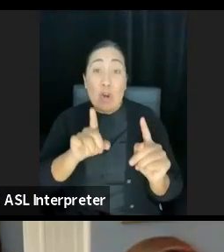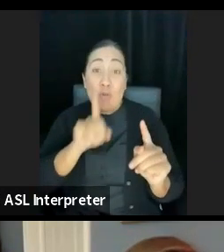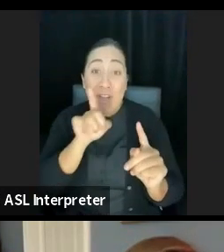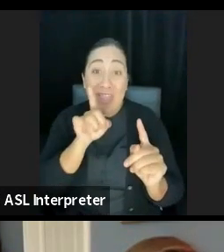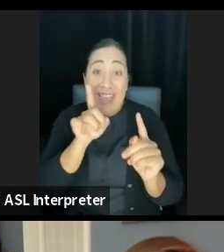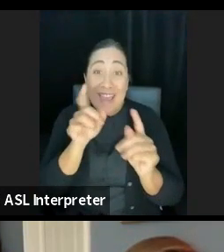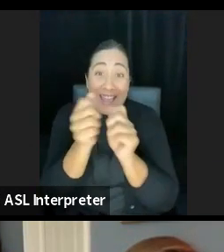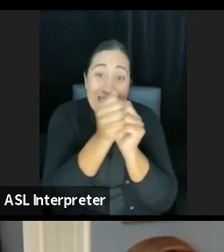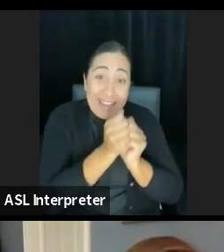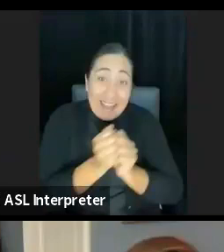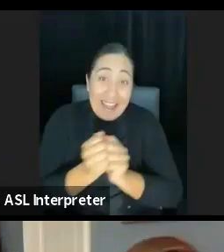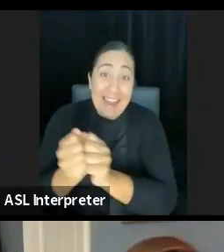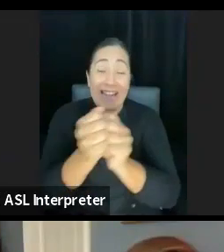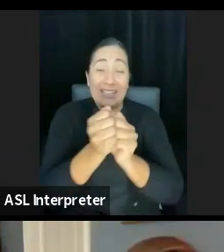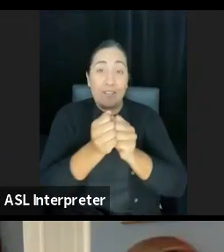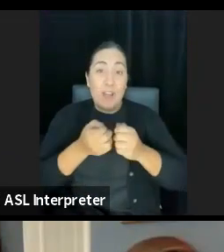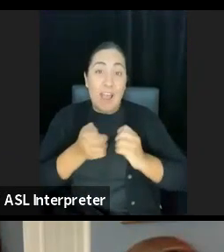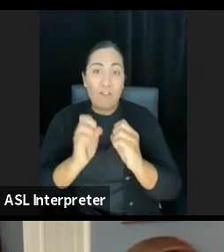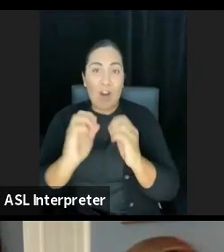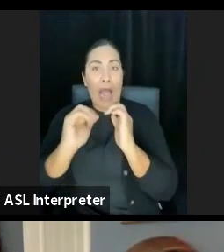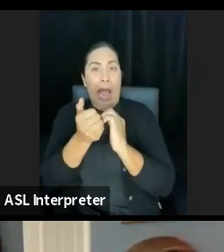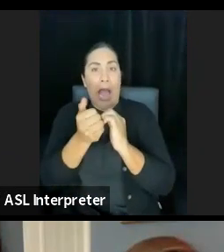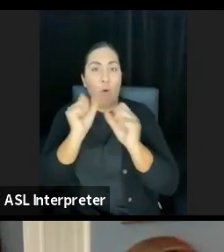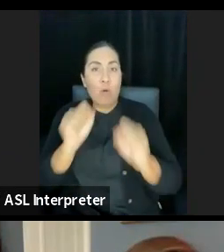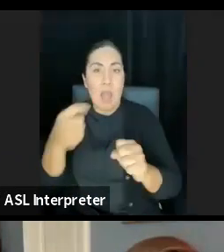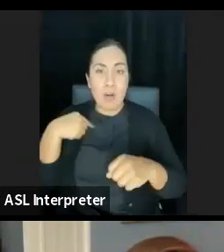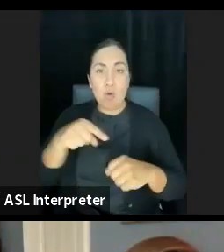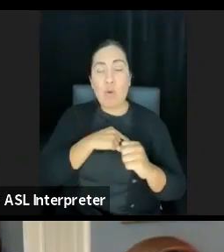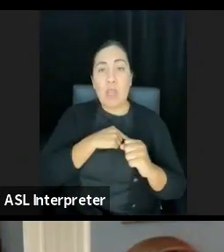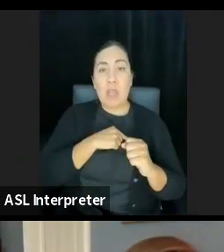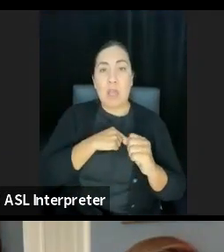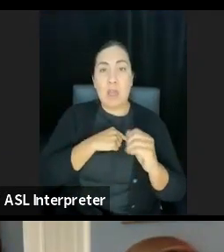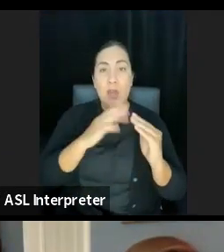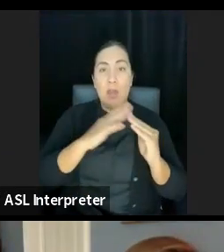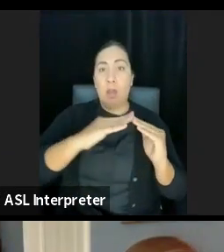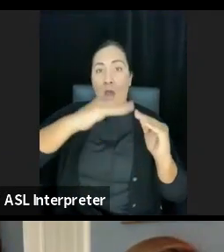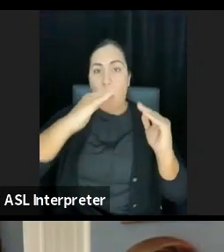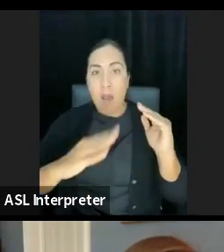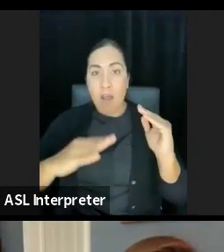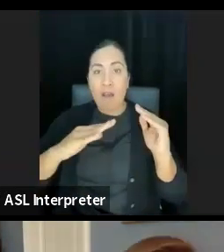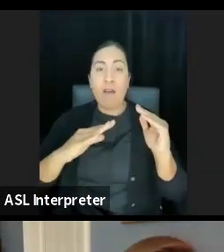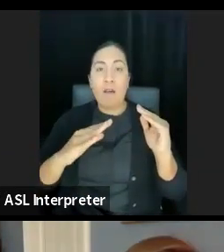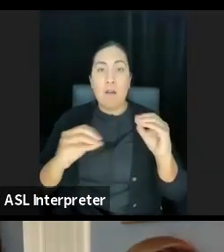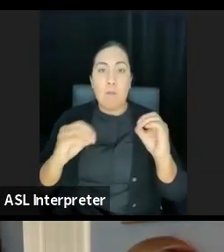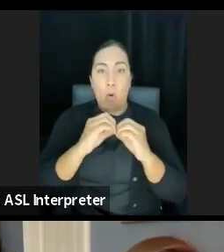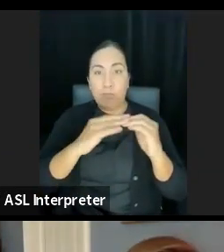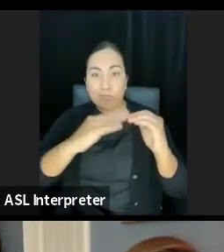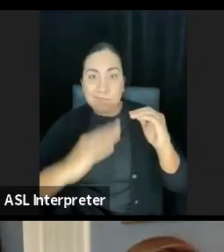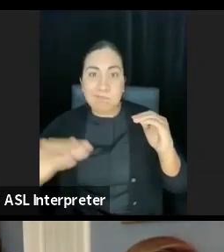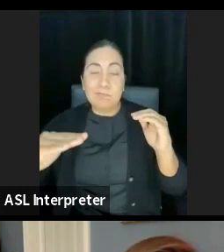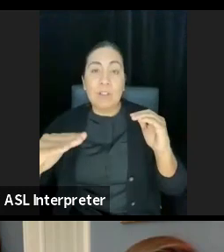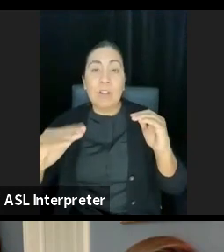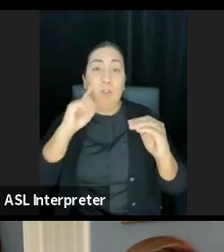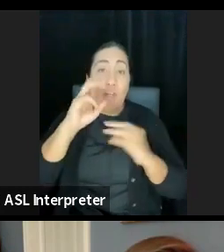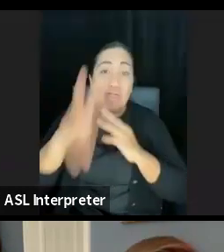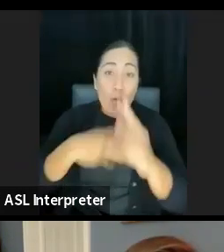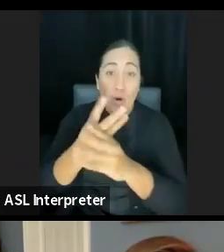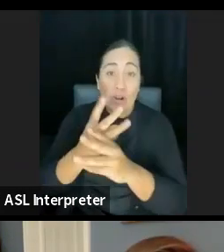collective effort. How do we flatten the curve for the world? How do we engage in best practices to